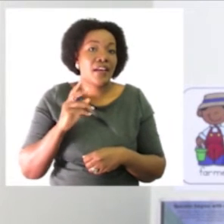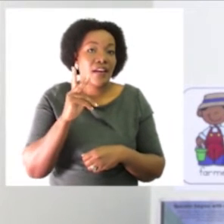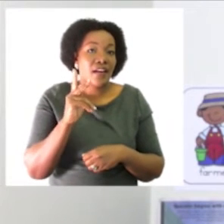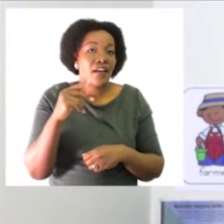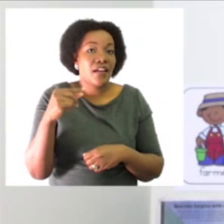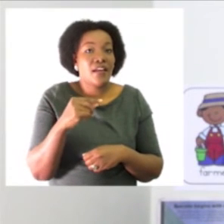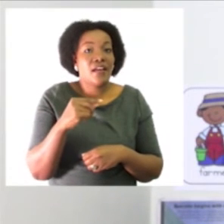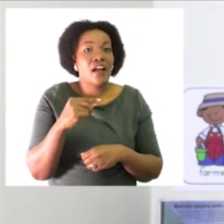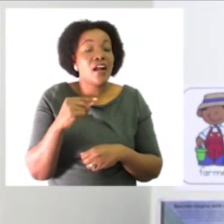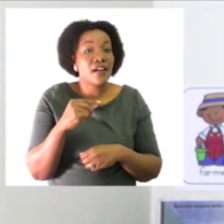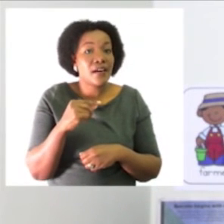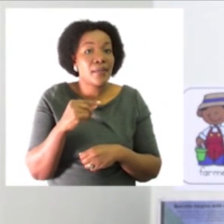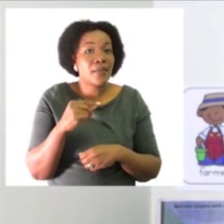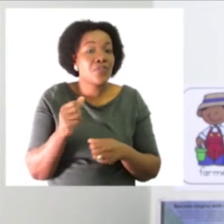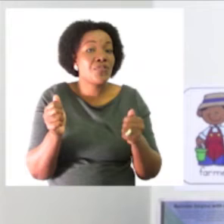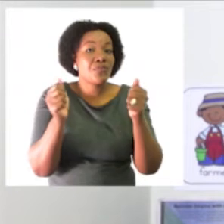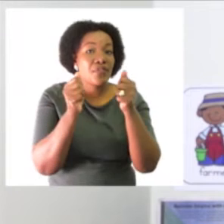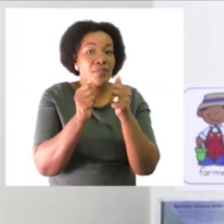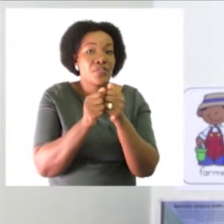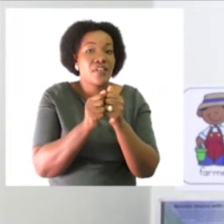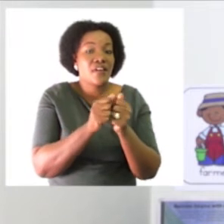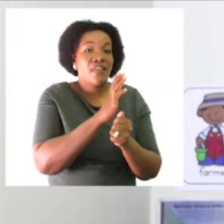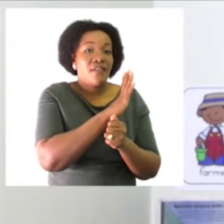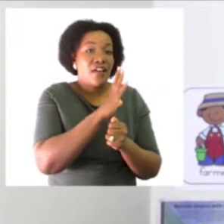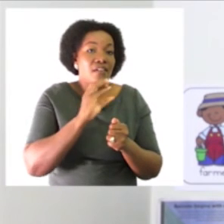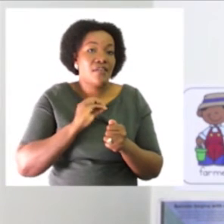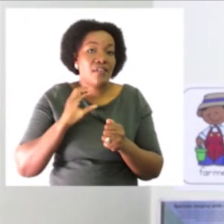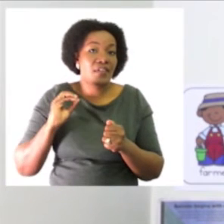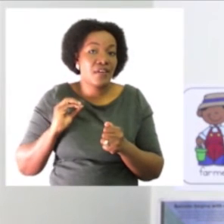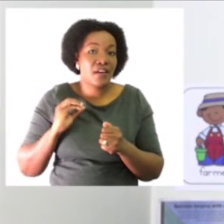500 grams together, what are we going to have at the end of the day?